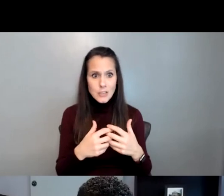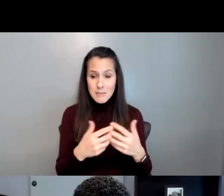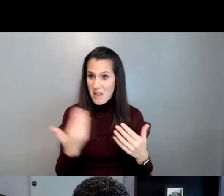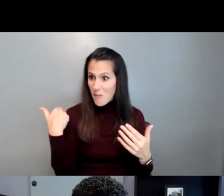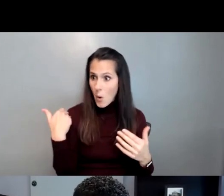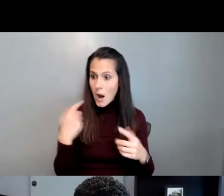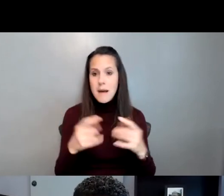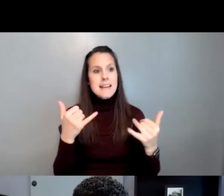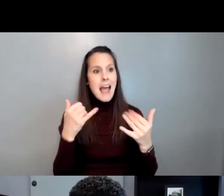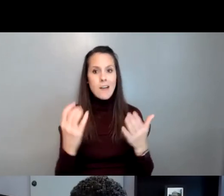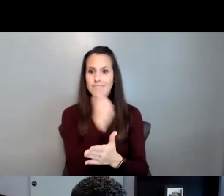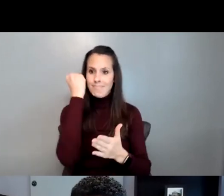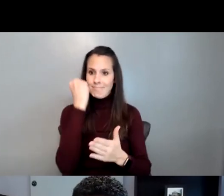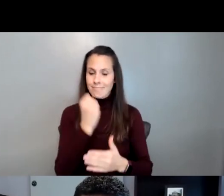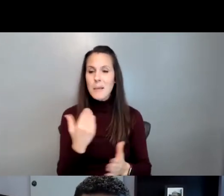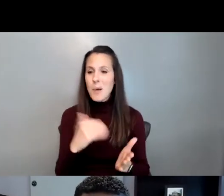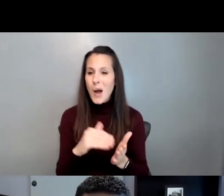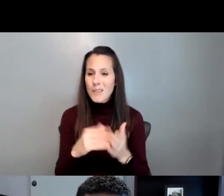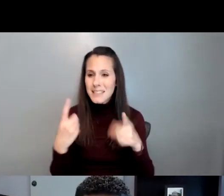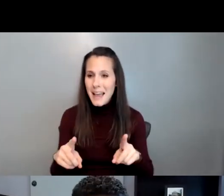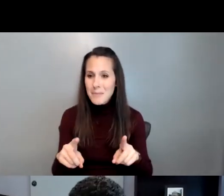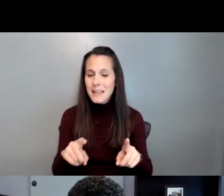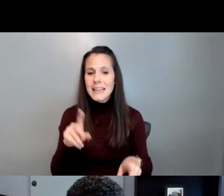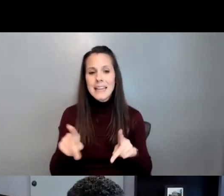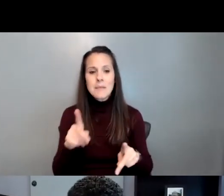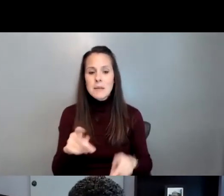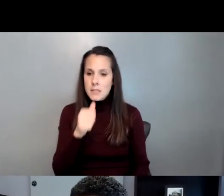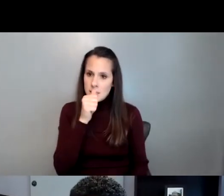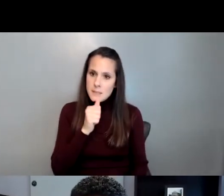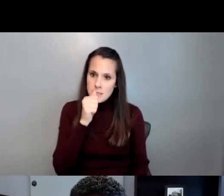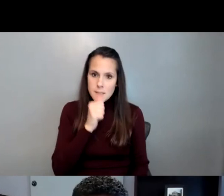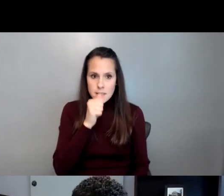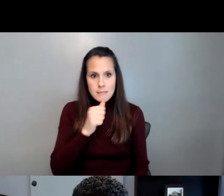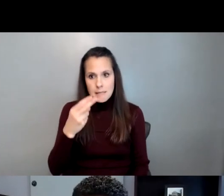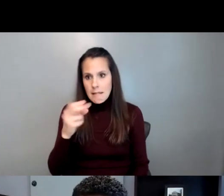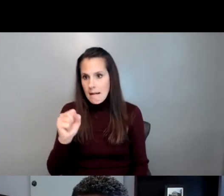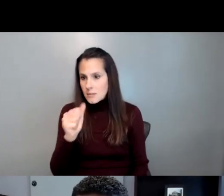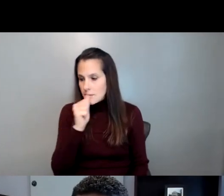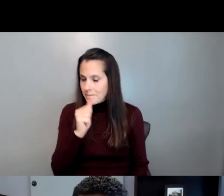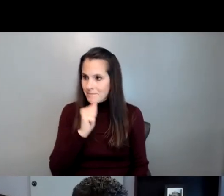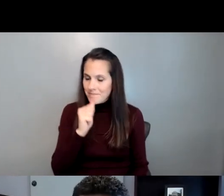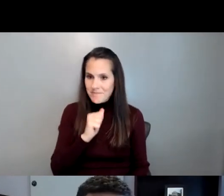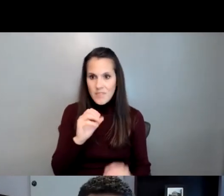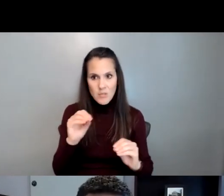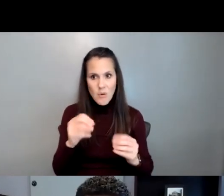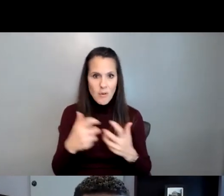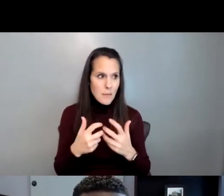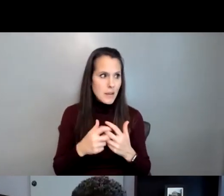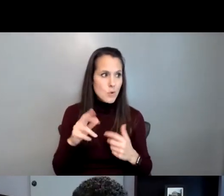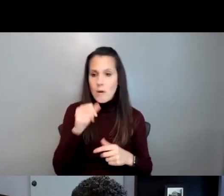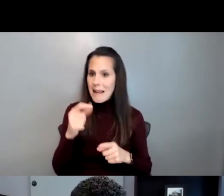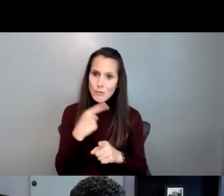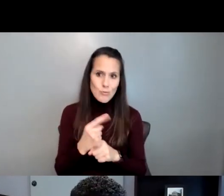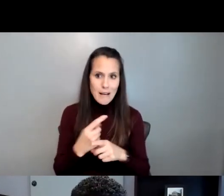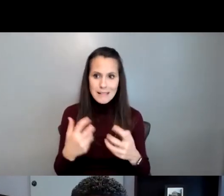But unfortunately, what happens more often is individuals sort of suffered through high school without being given the accommodations that they could have had, not knowing